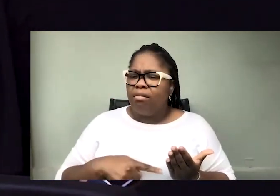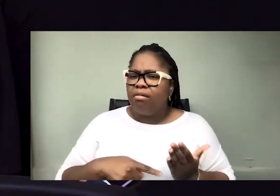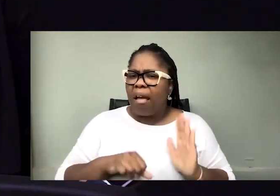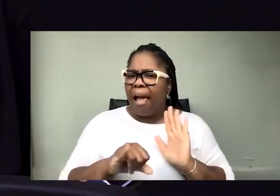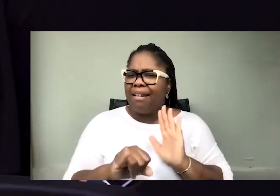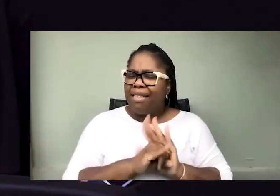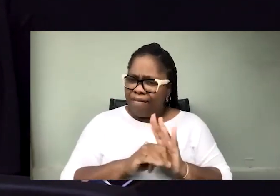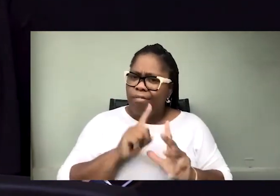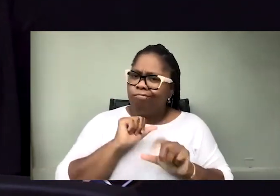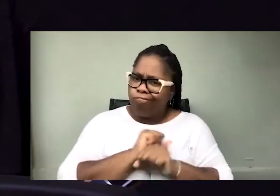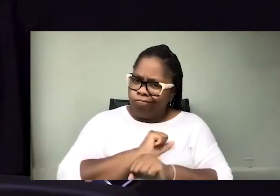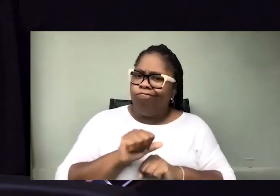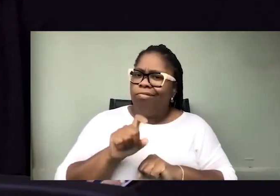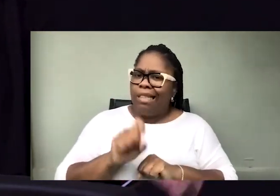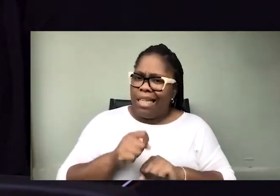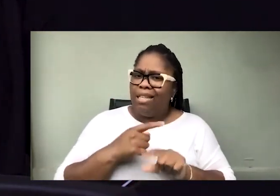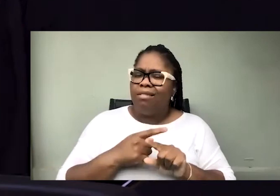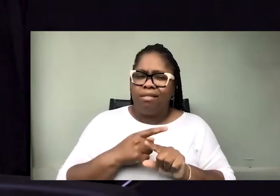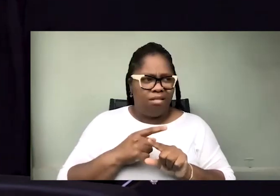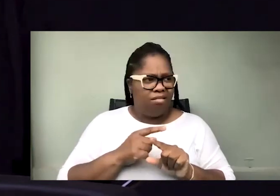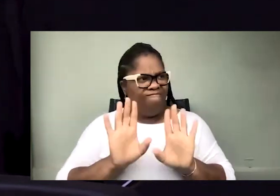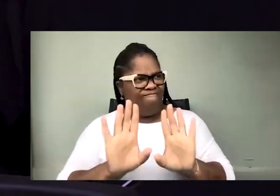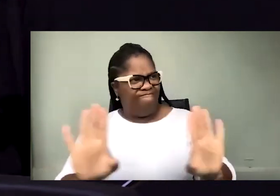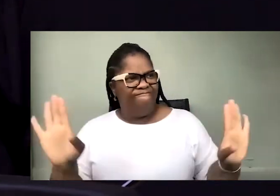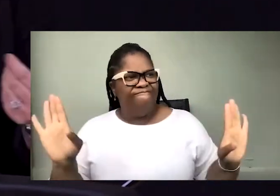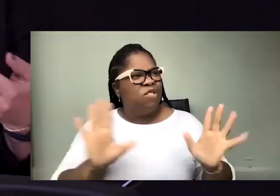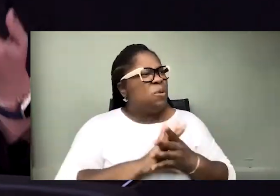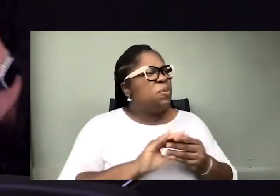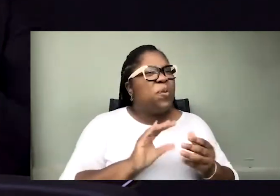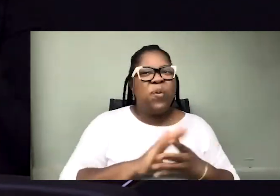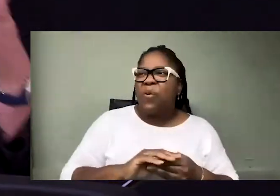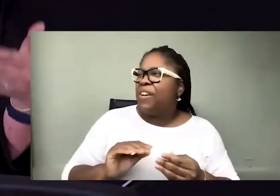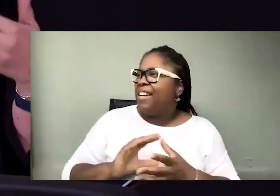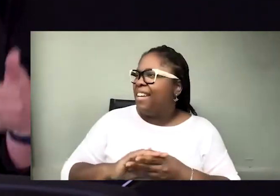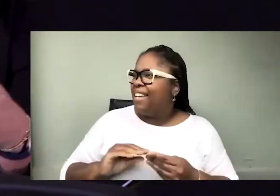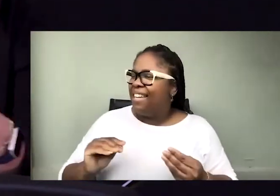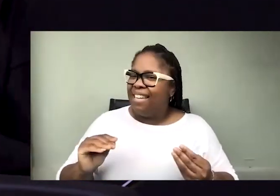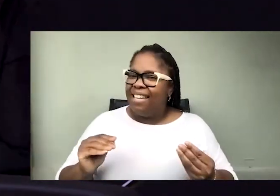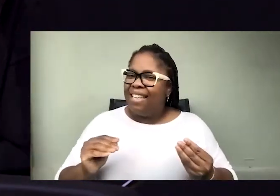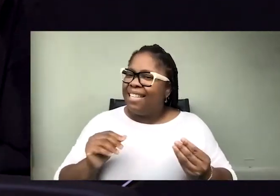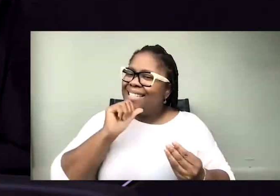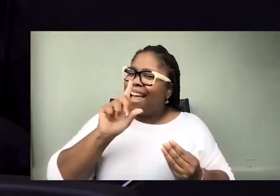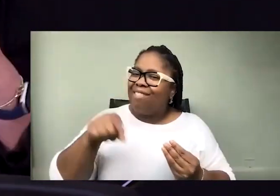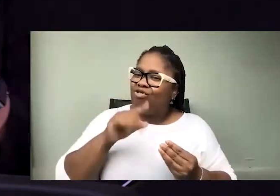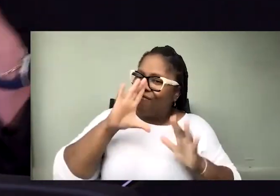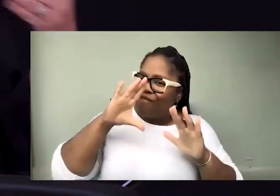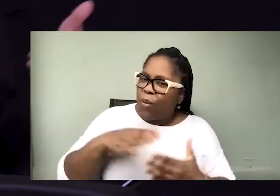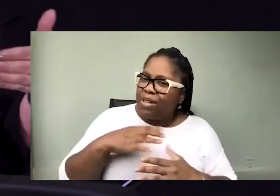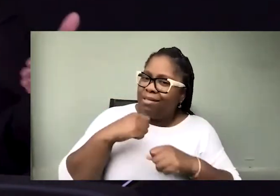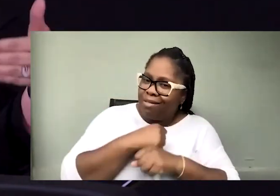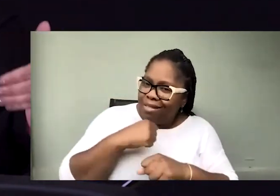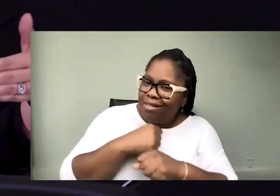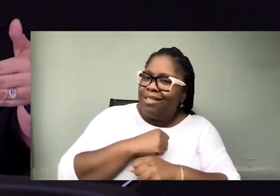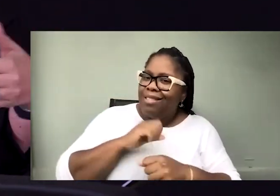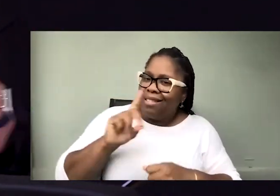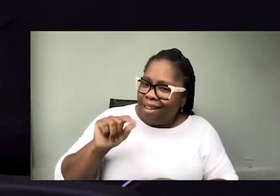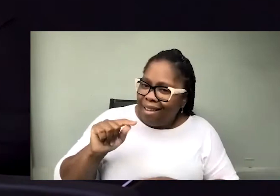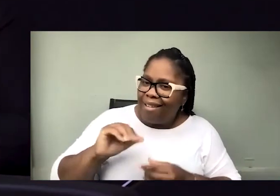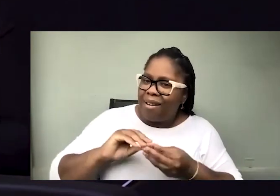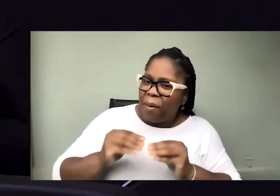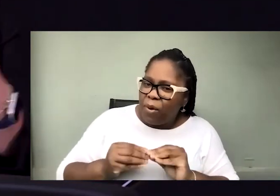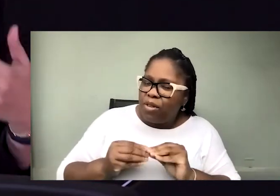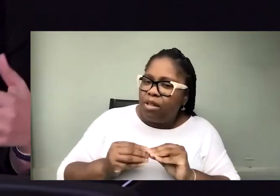true needs and to say, what is your story? Because it's not just about the data, it's also about the people behind that